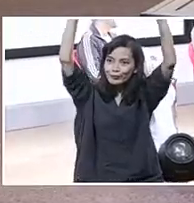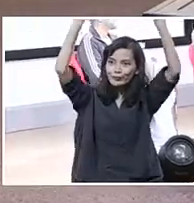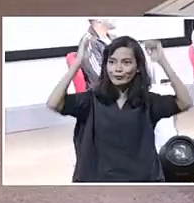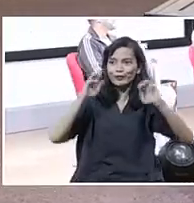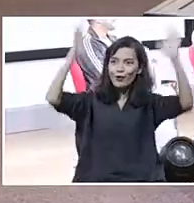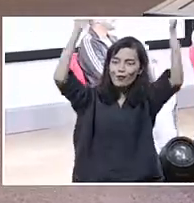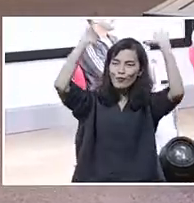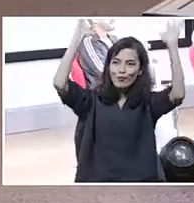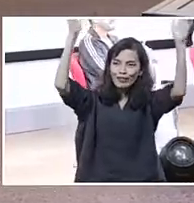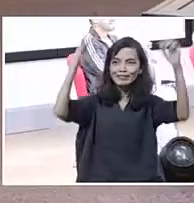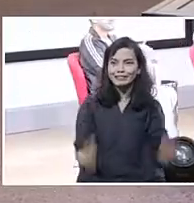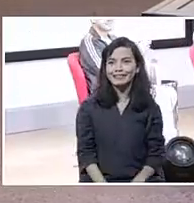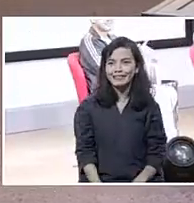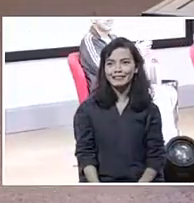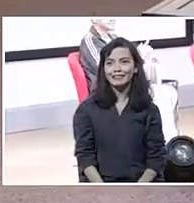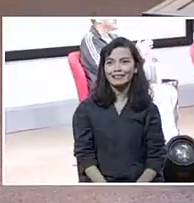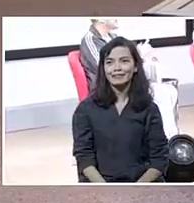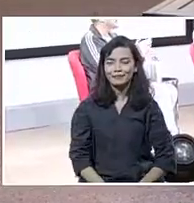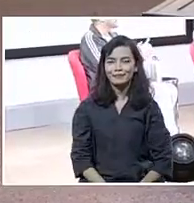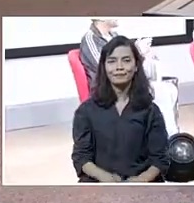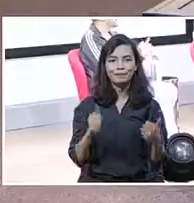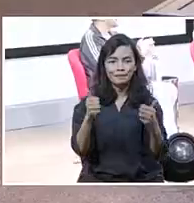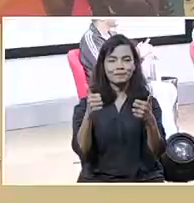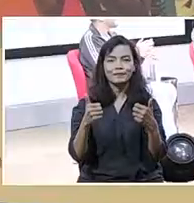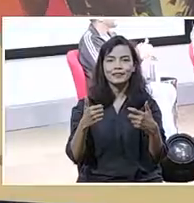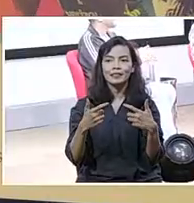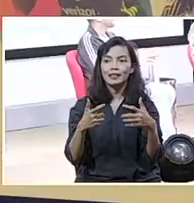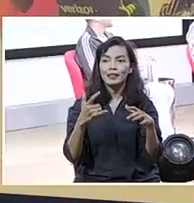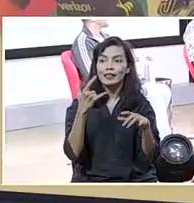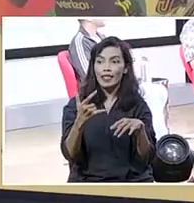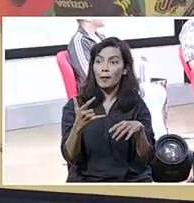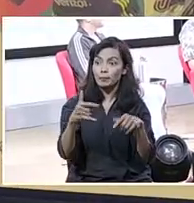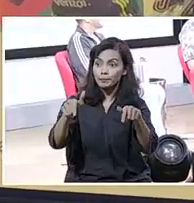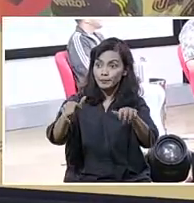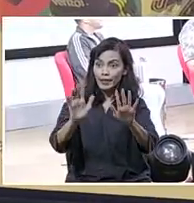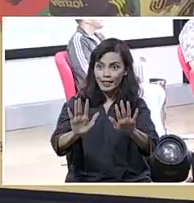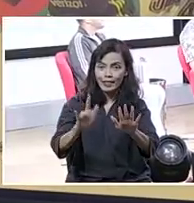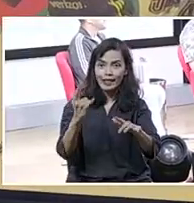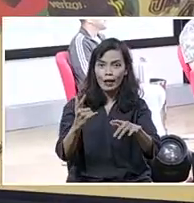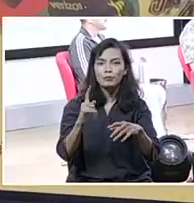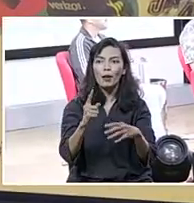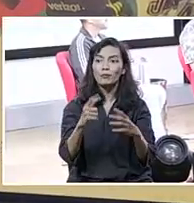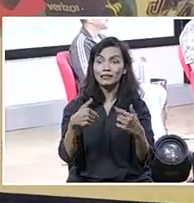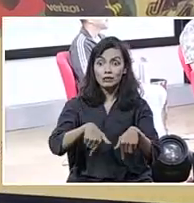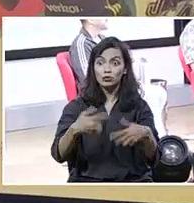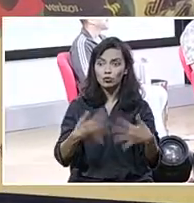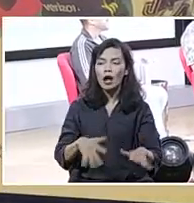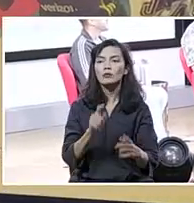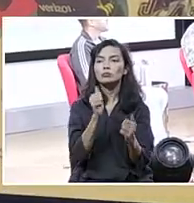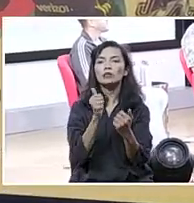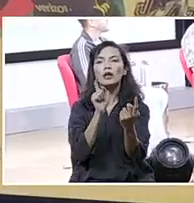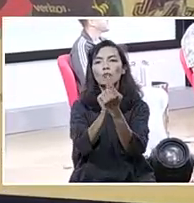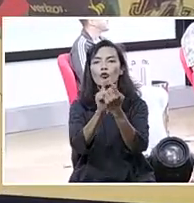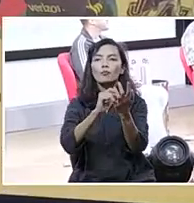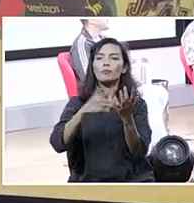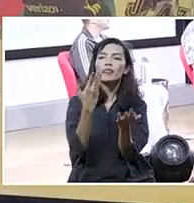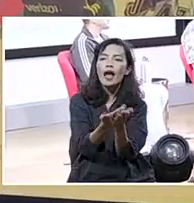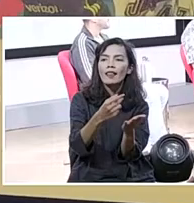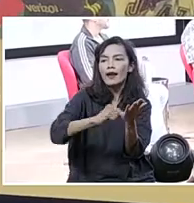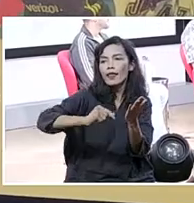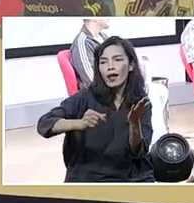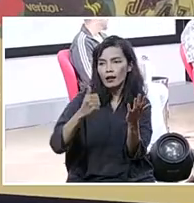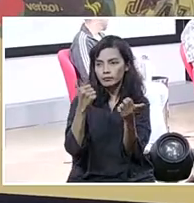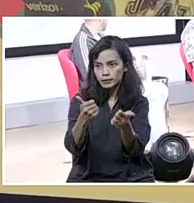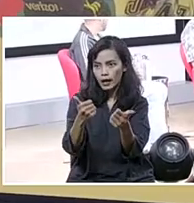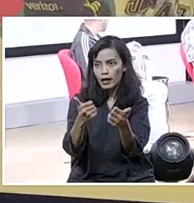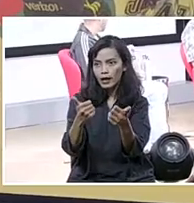and speakers? Okay, after that, stay tuned because we have a meet and greet session. But if you want to come to our